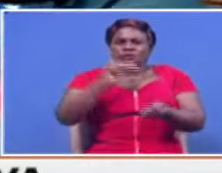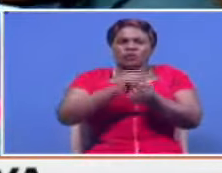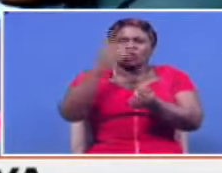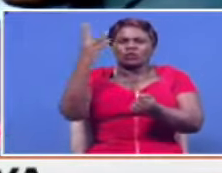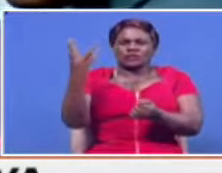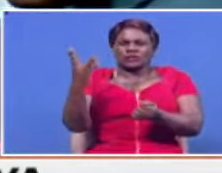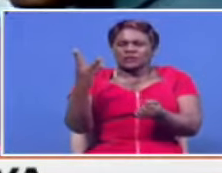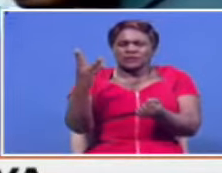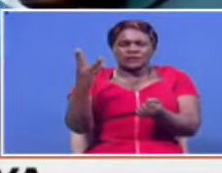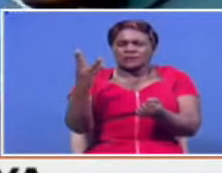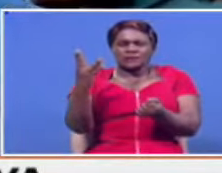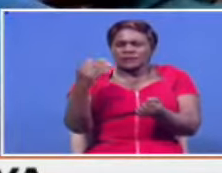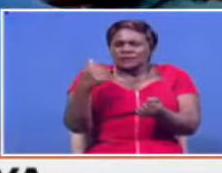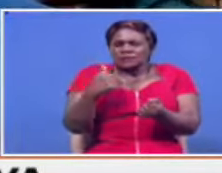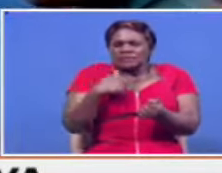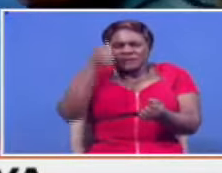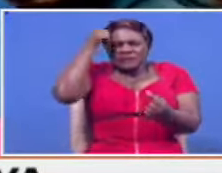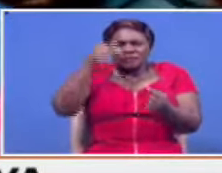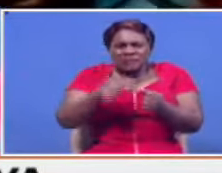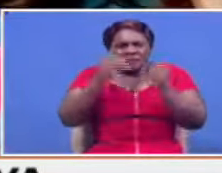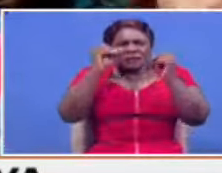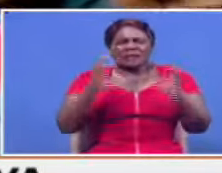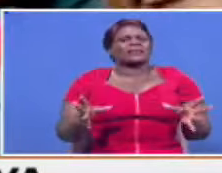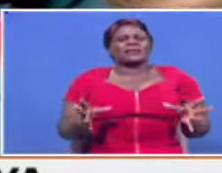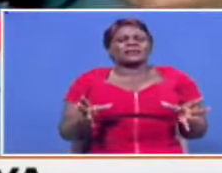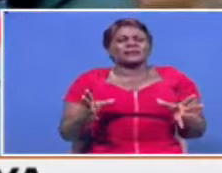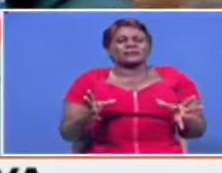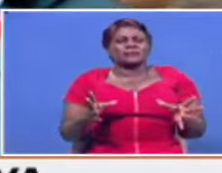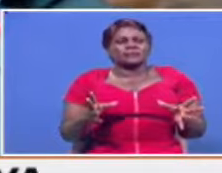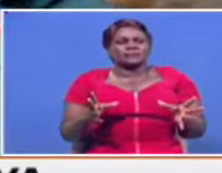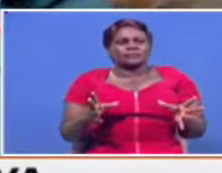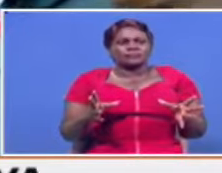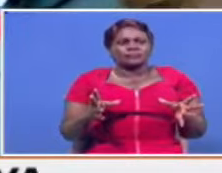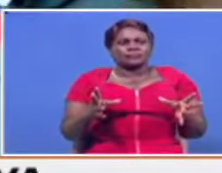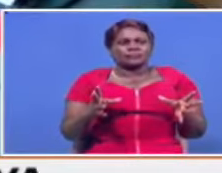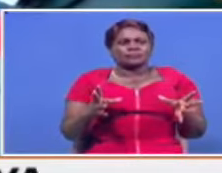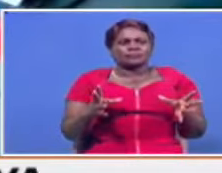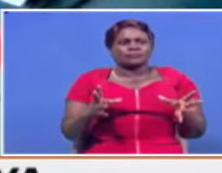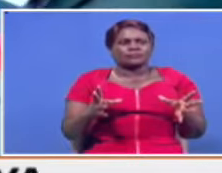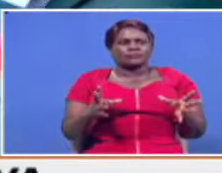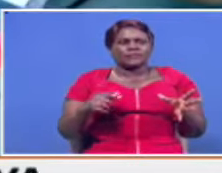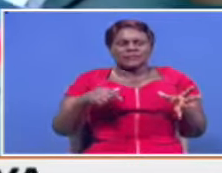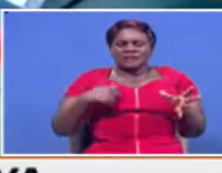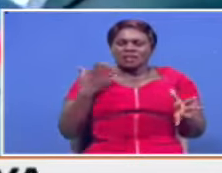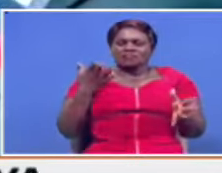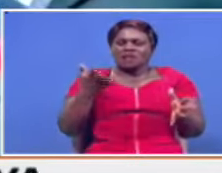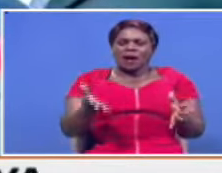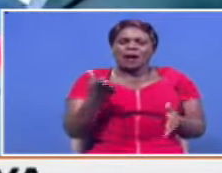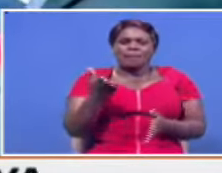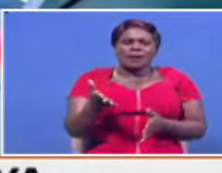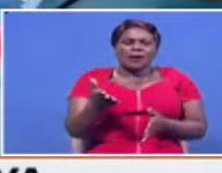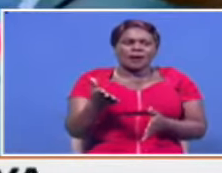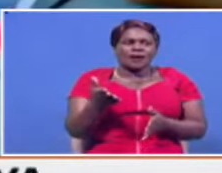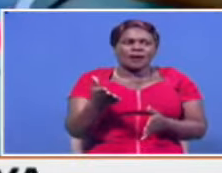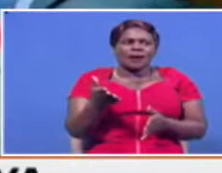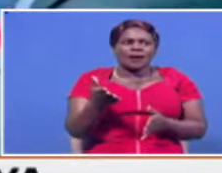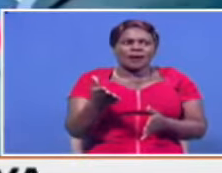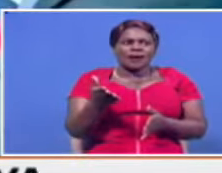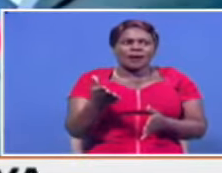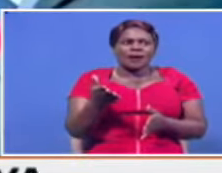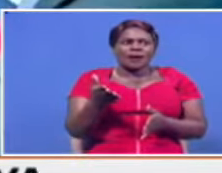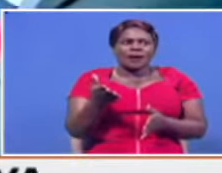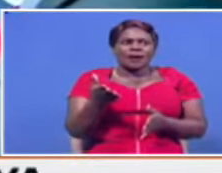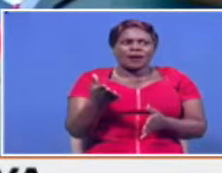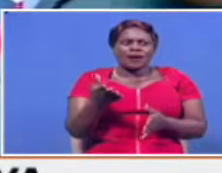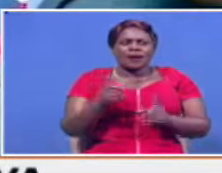which obviously I could not remember. So we have been here, they started